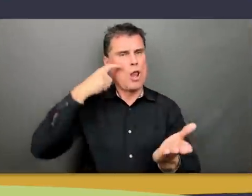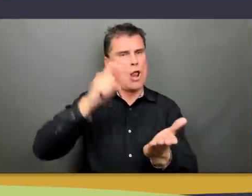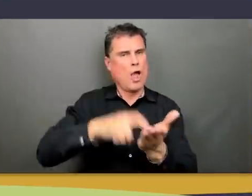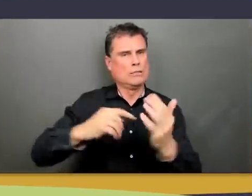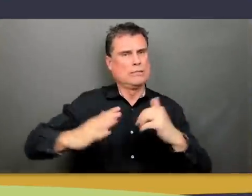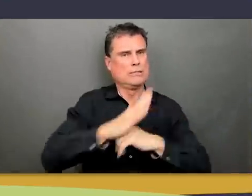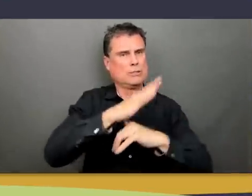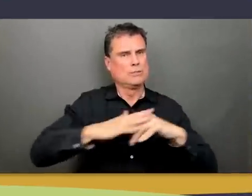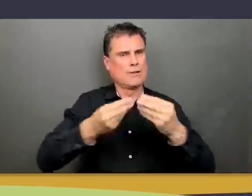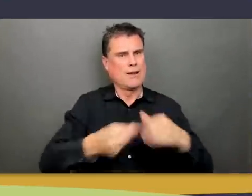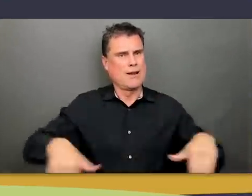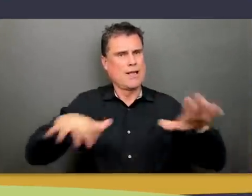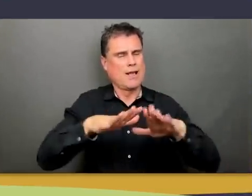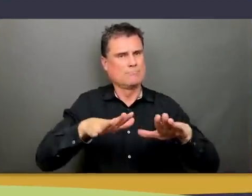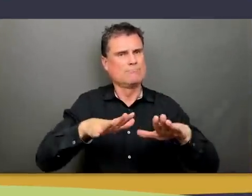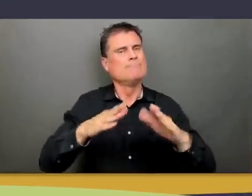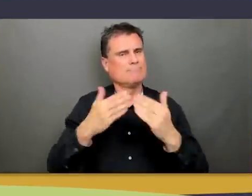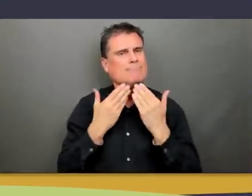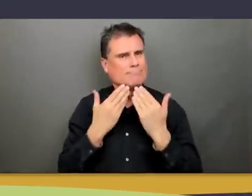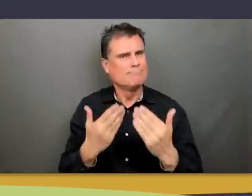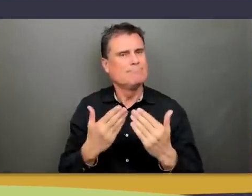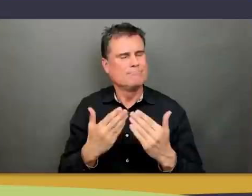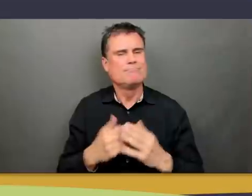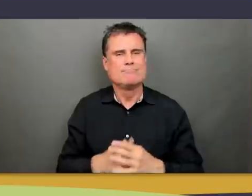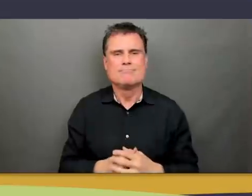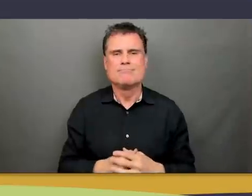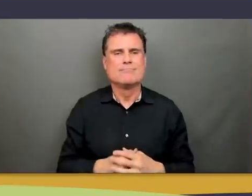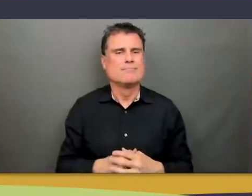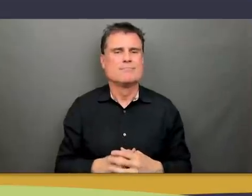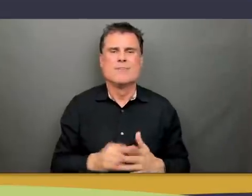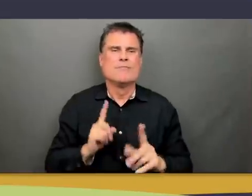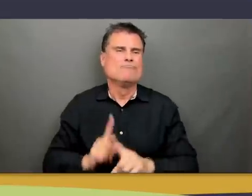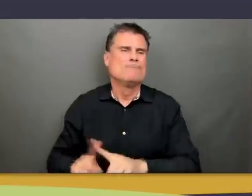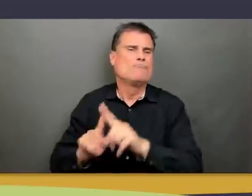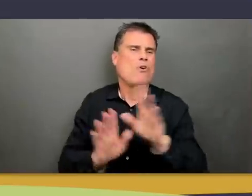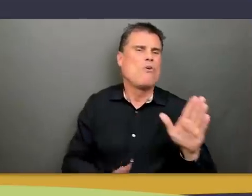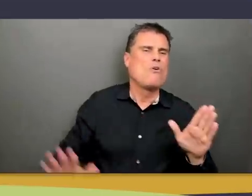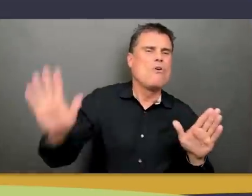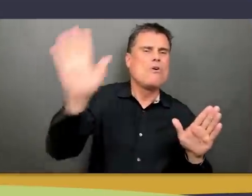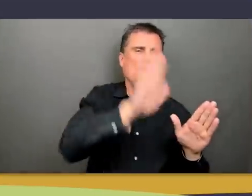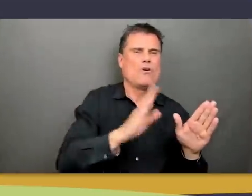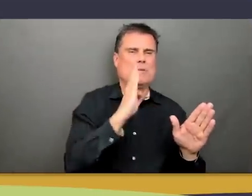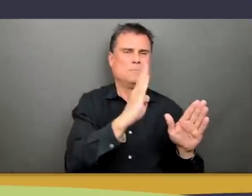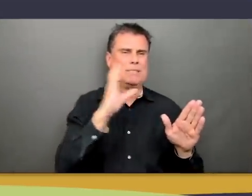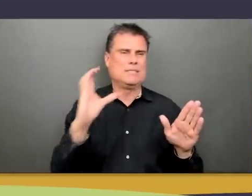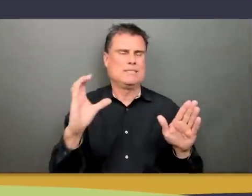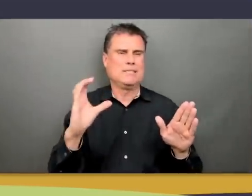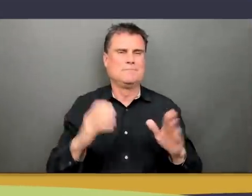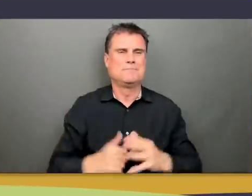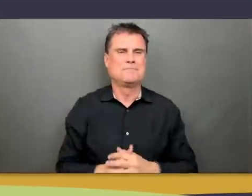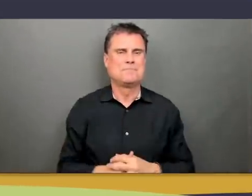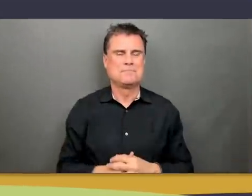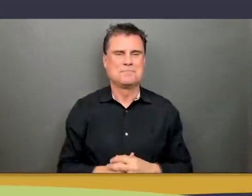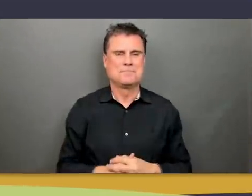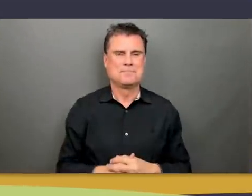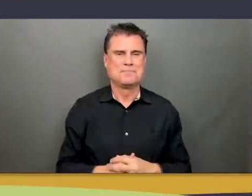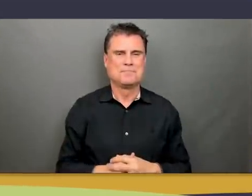high slop, get a mat, slam, and Stalo, this is how our people are.